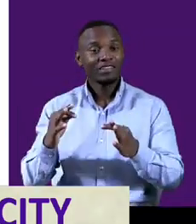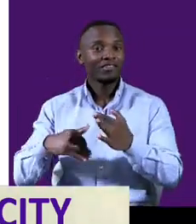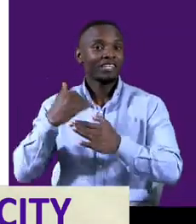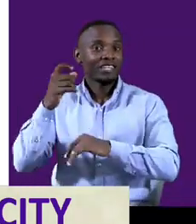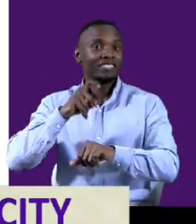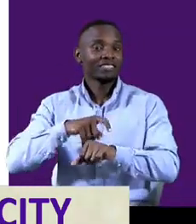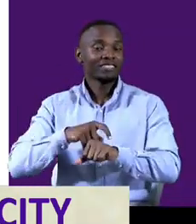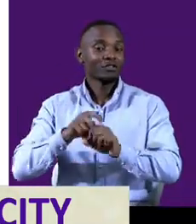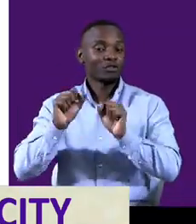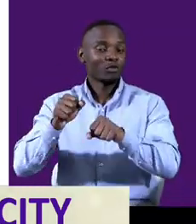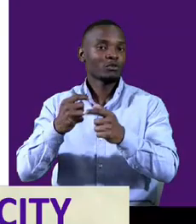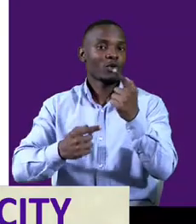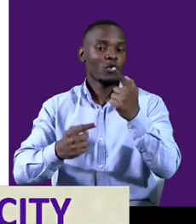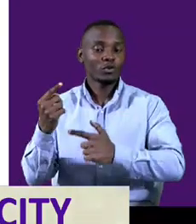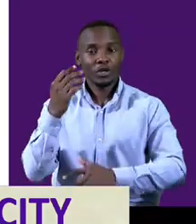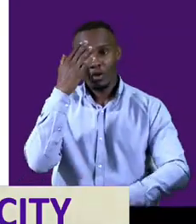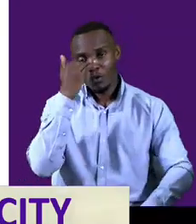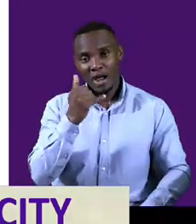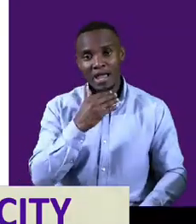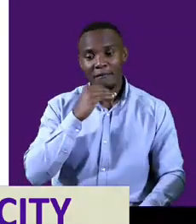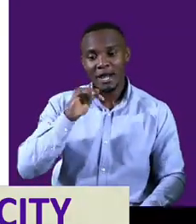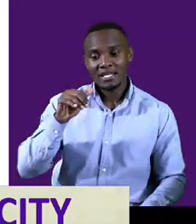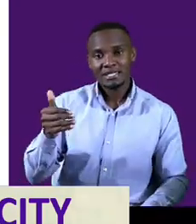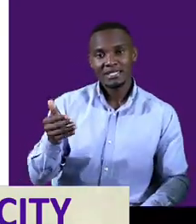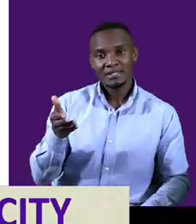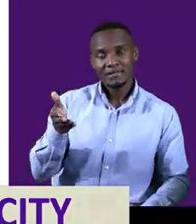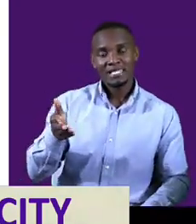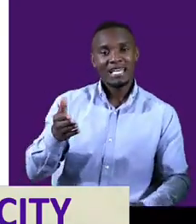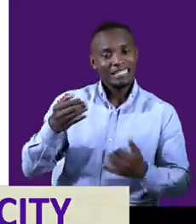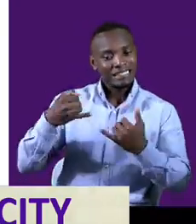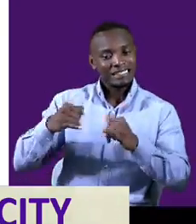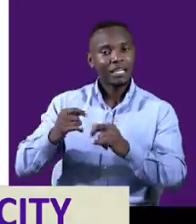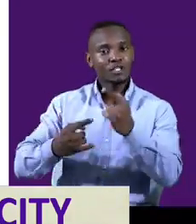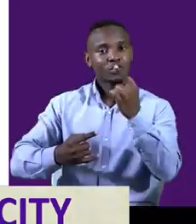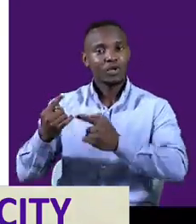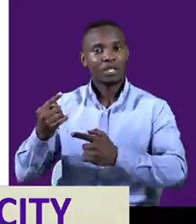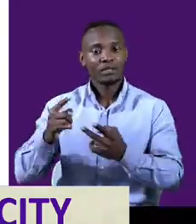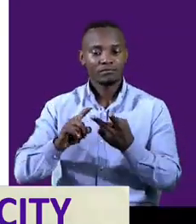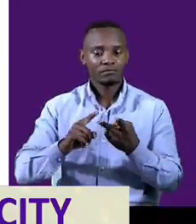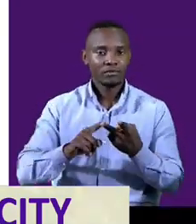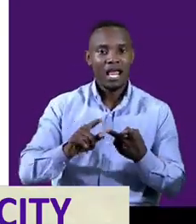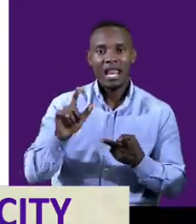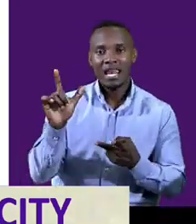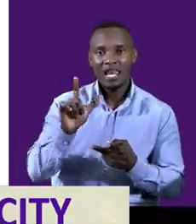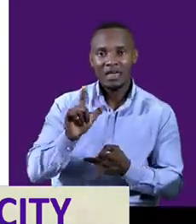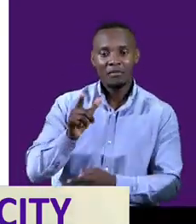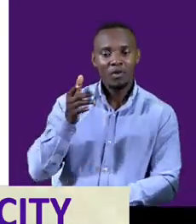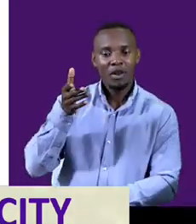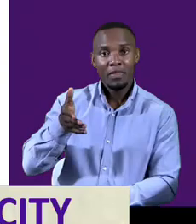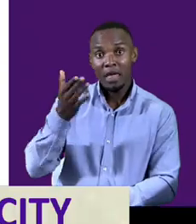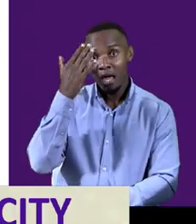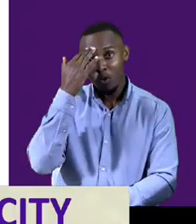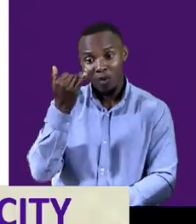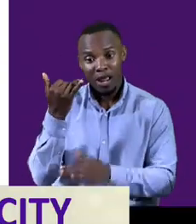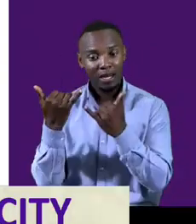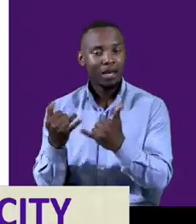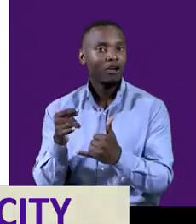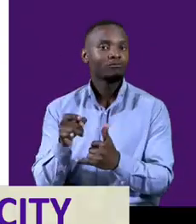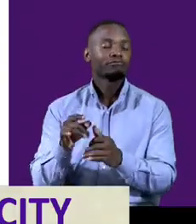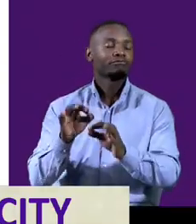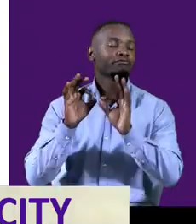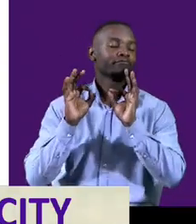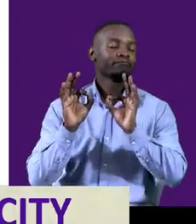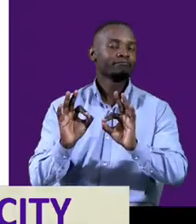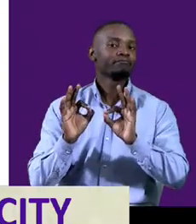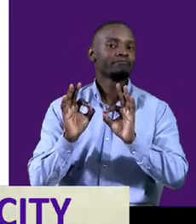season, because Manchester City will be there trying to win it again. Liverpool will still be there because they are really doing